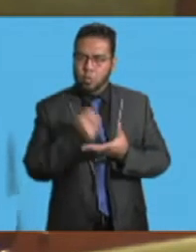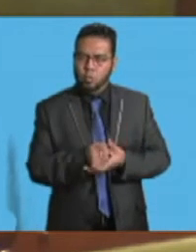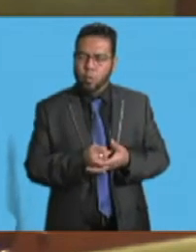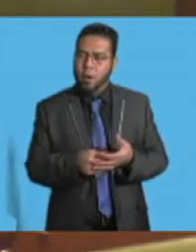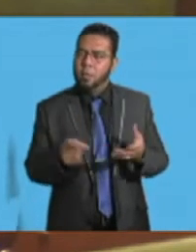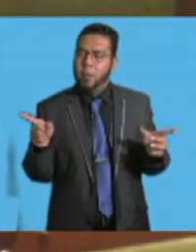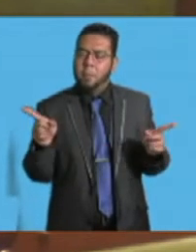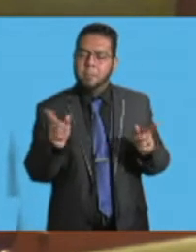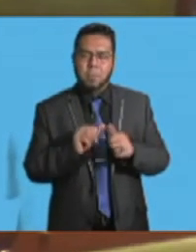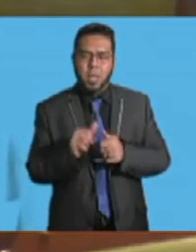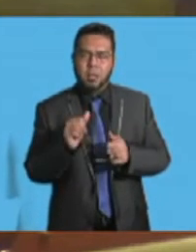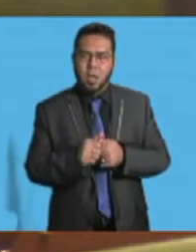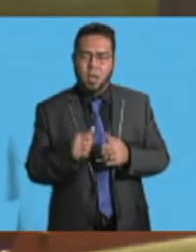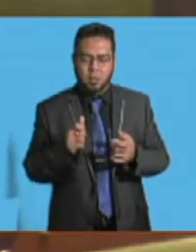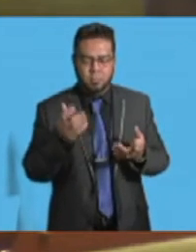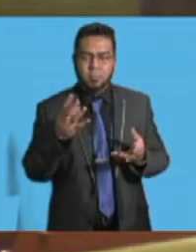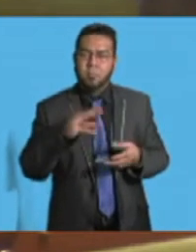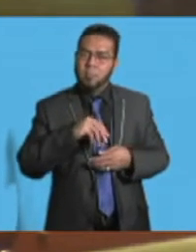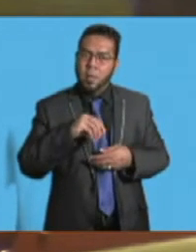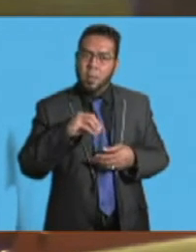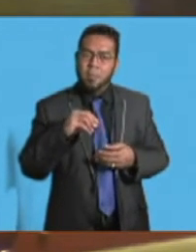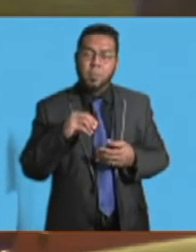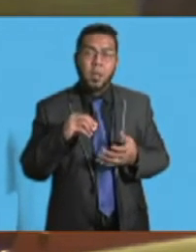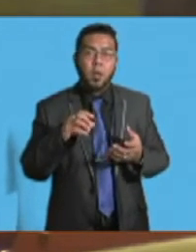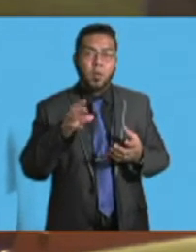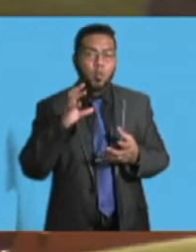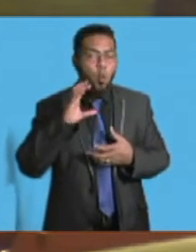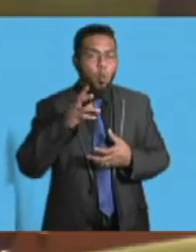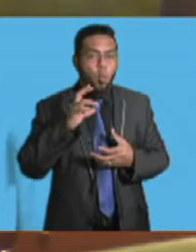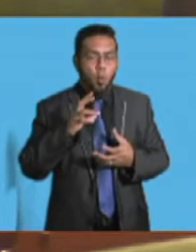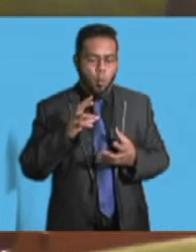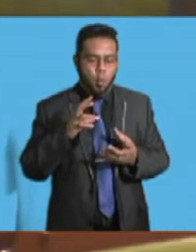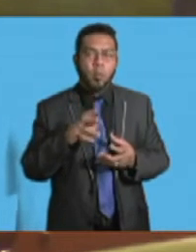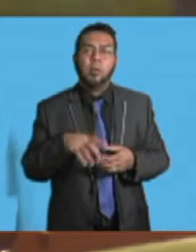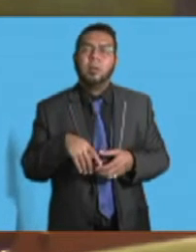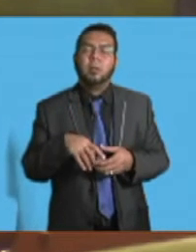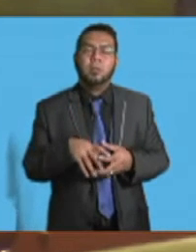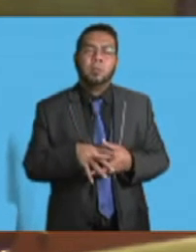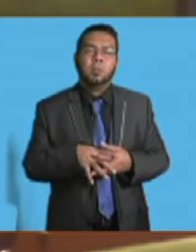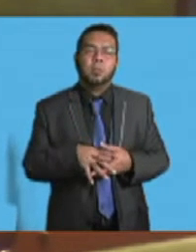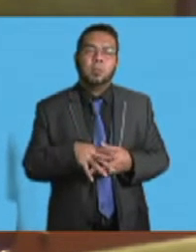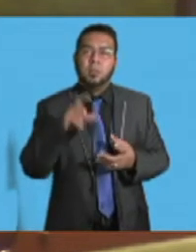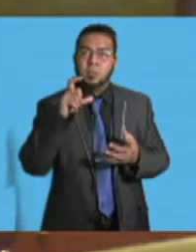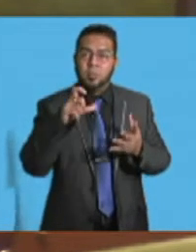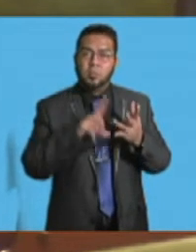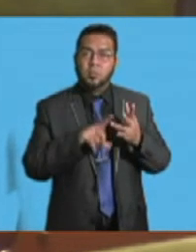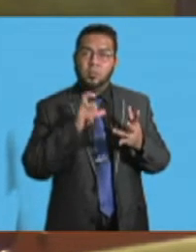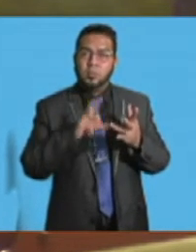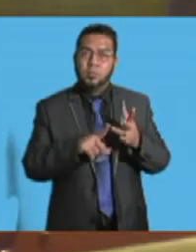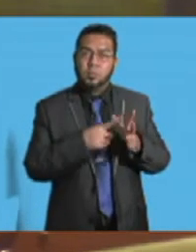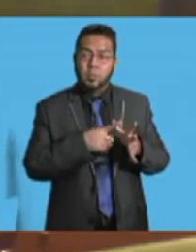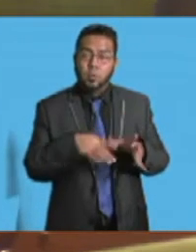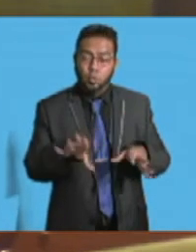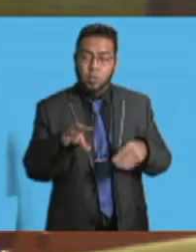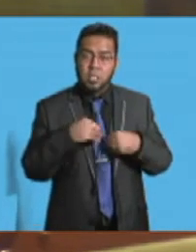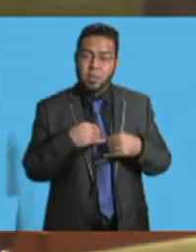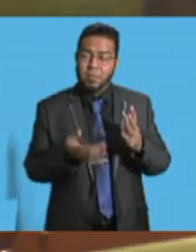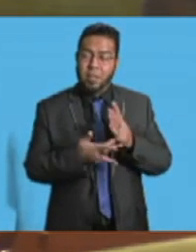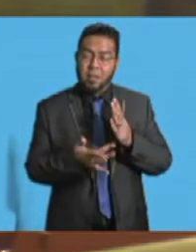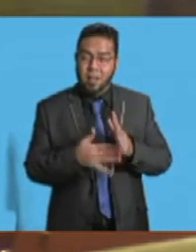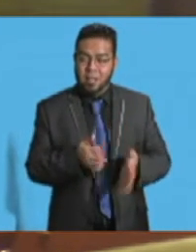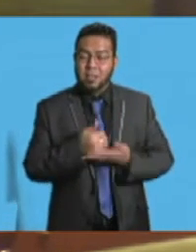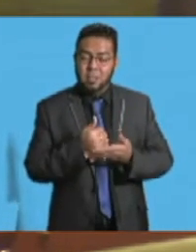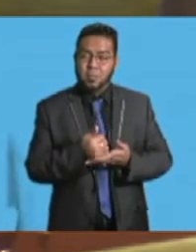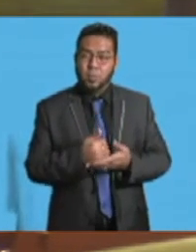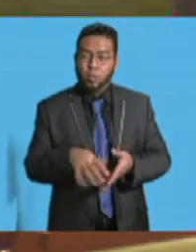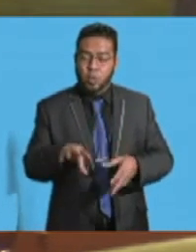yield. The Ministry will partner with Australian Centre for International Agriculture Research, ICR, to receive technical assistance to improve the volume